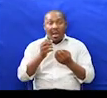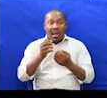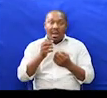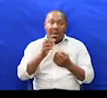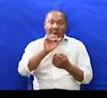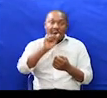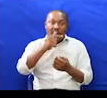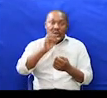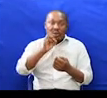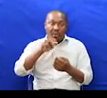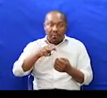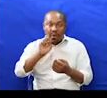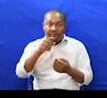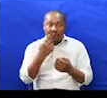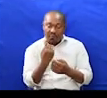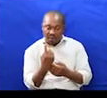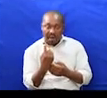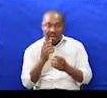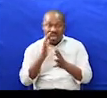one element